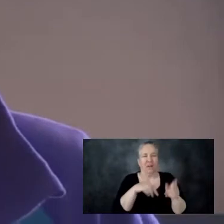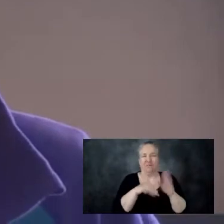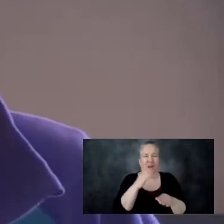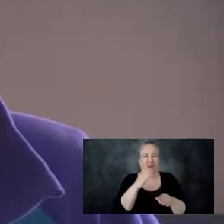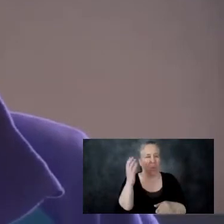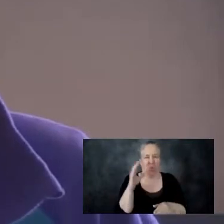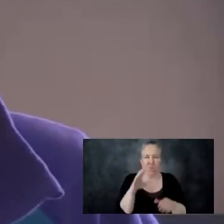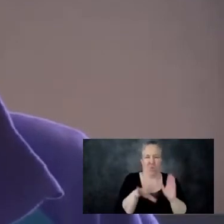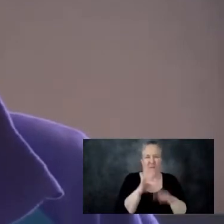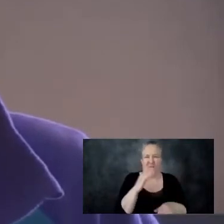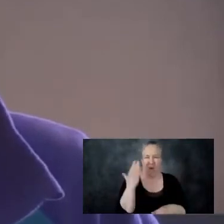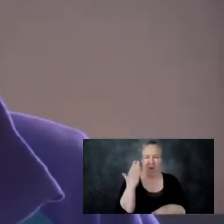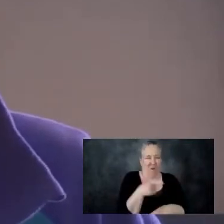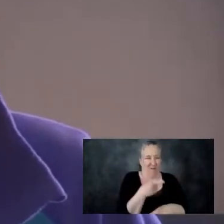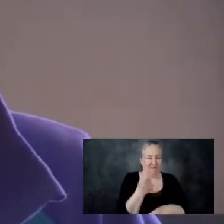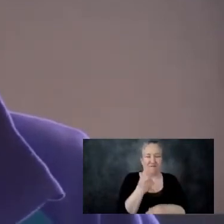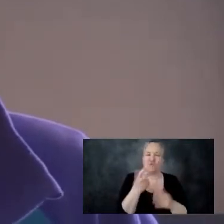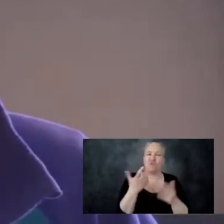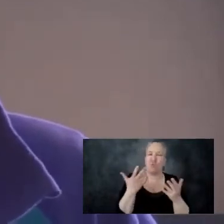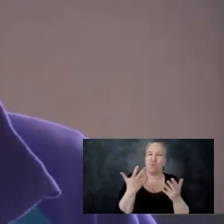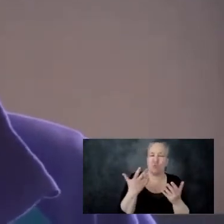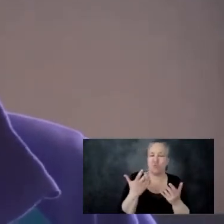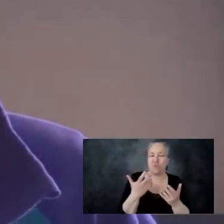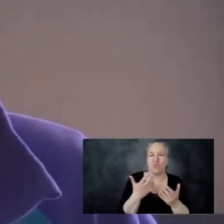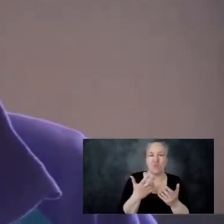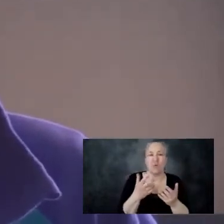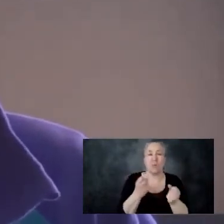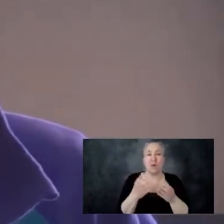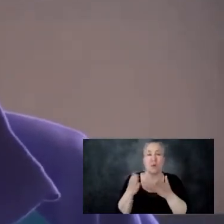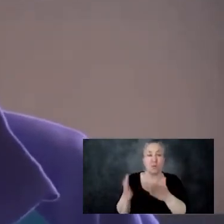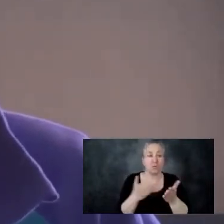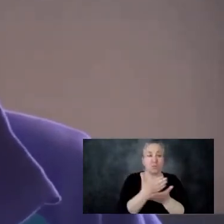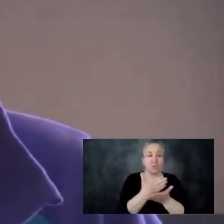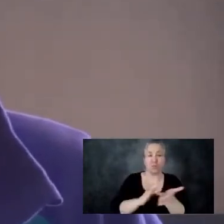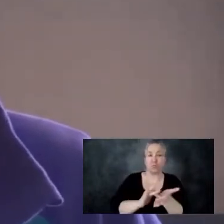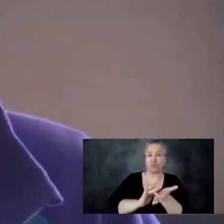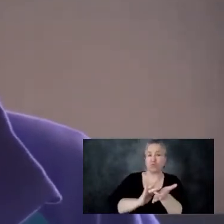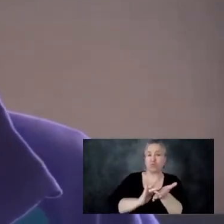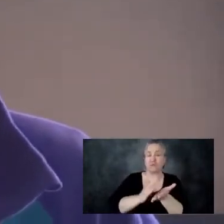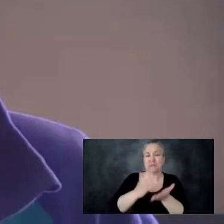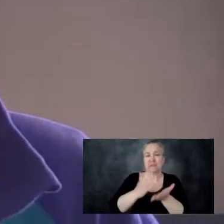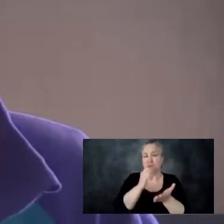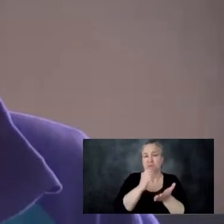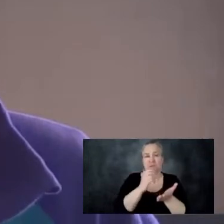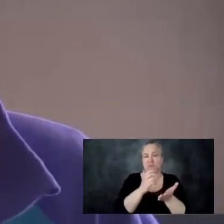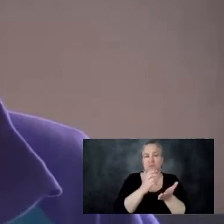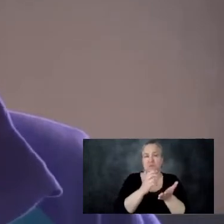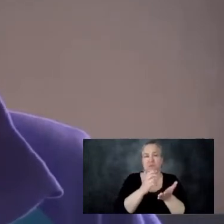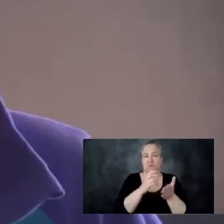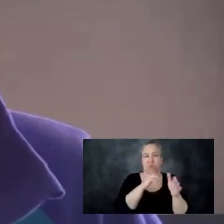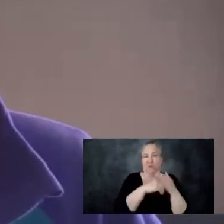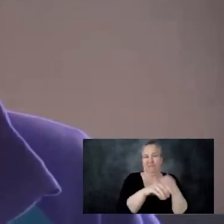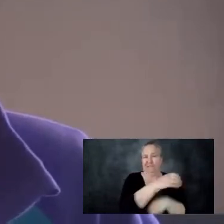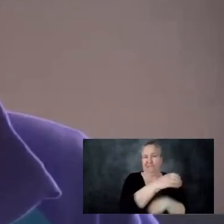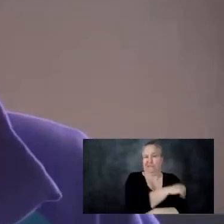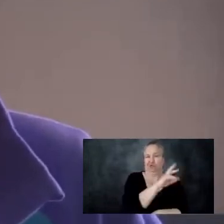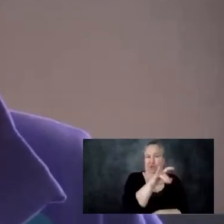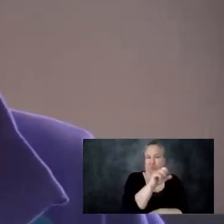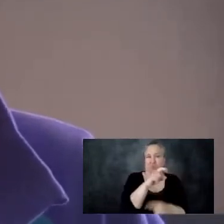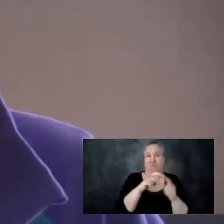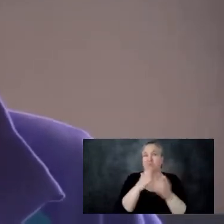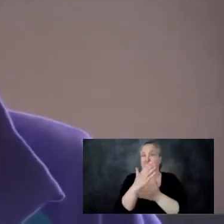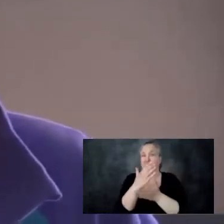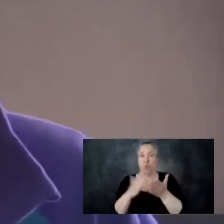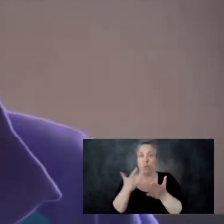So many ways that some of these drugs may not make it to clinic, but the lucky ones